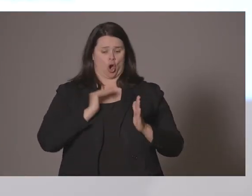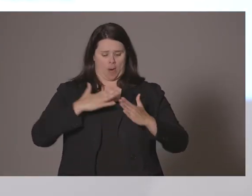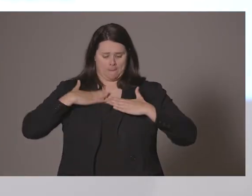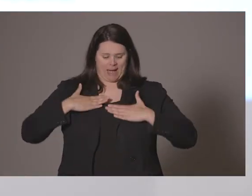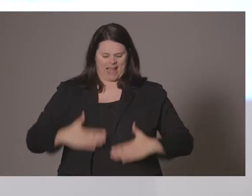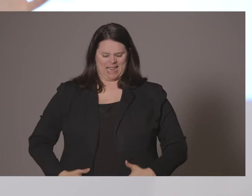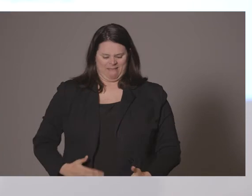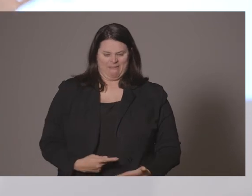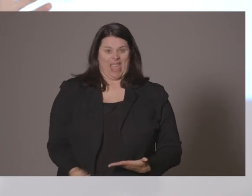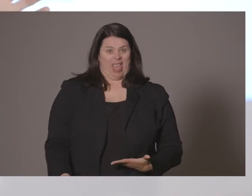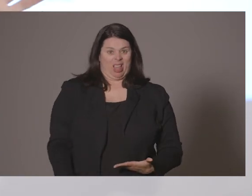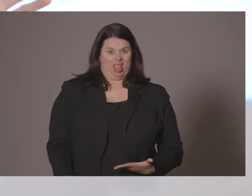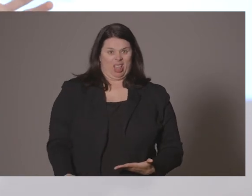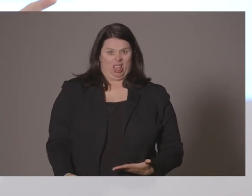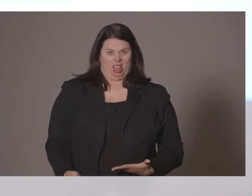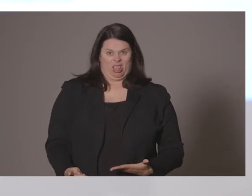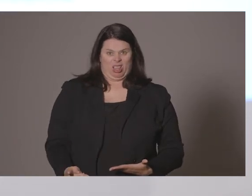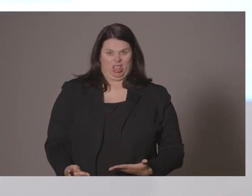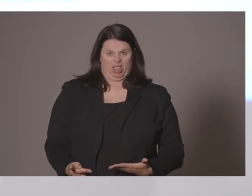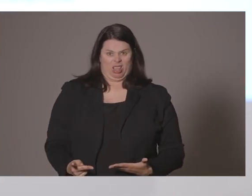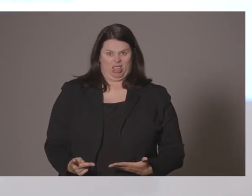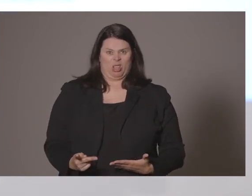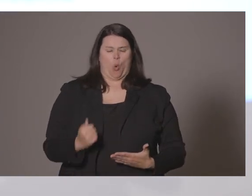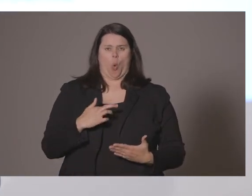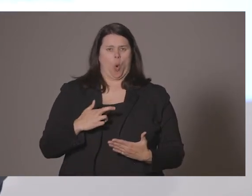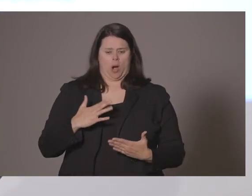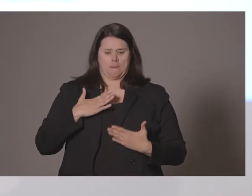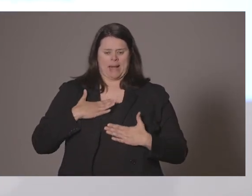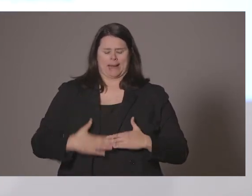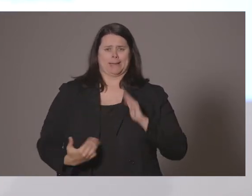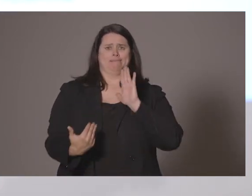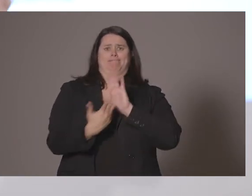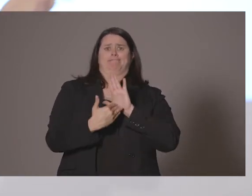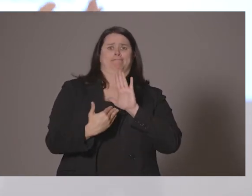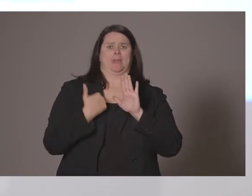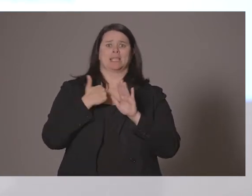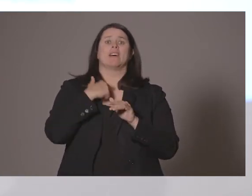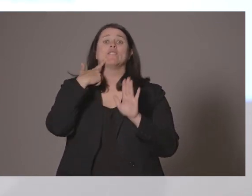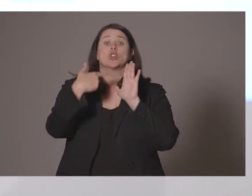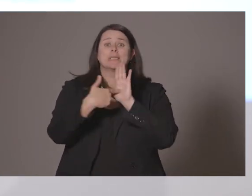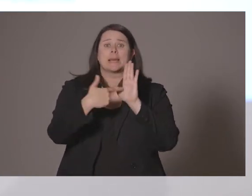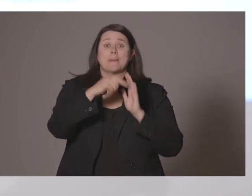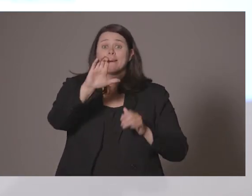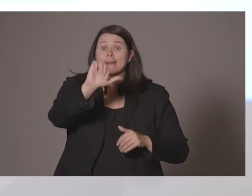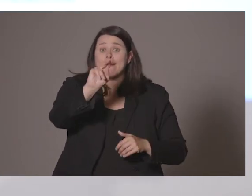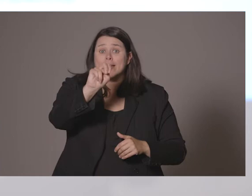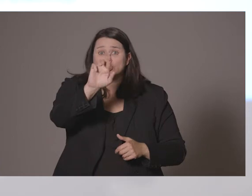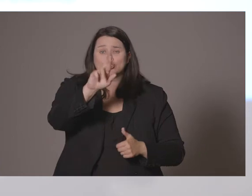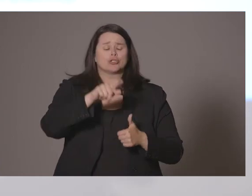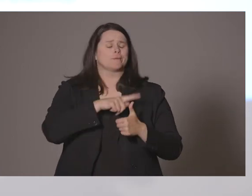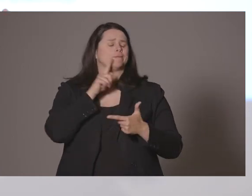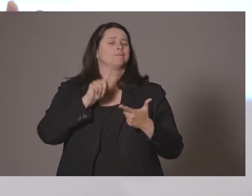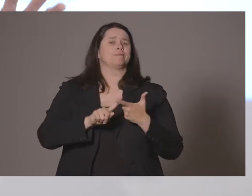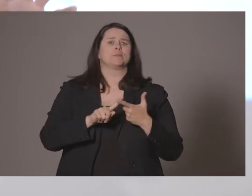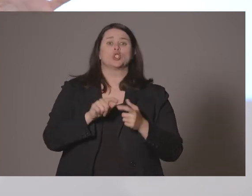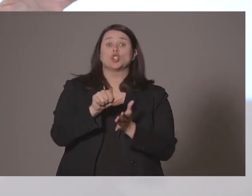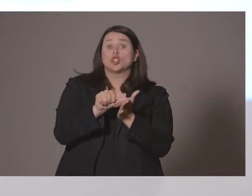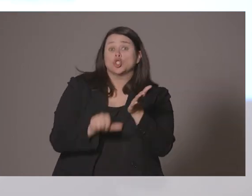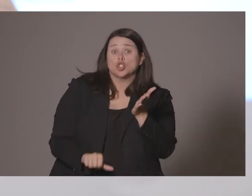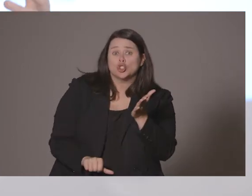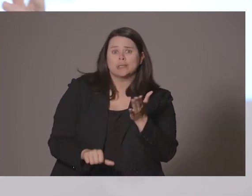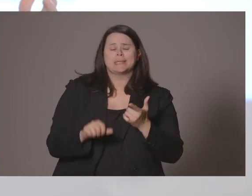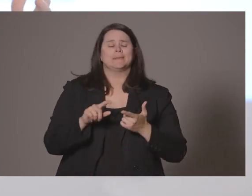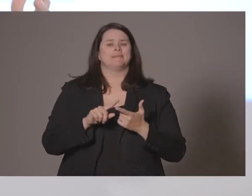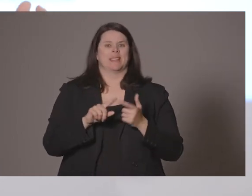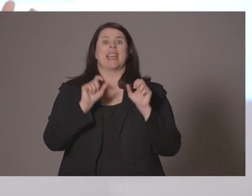us, right? There's different circumstances where we would feel that way. Like cancer can be one, surgeries can be another one, that sort of thing,